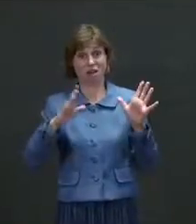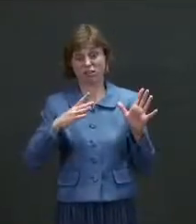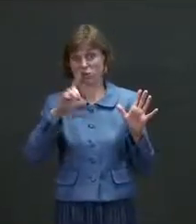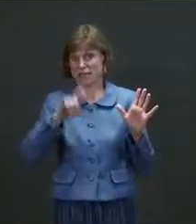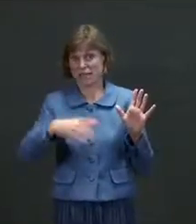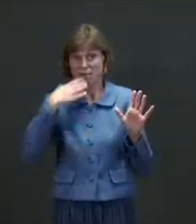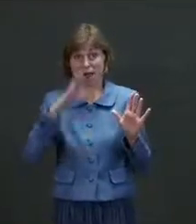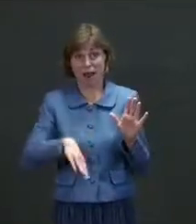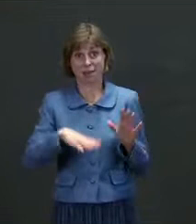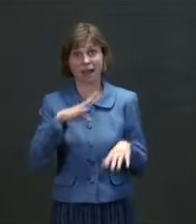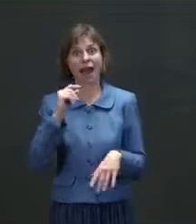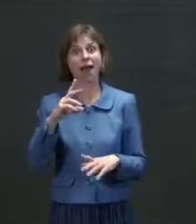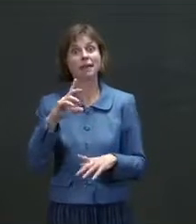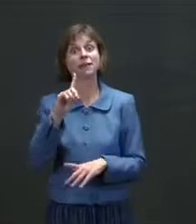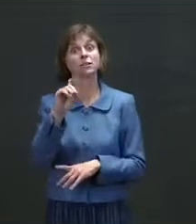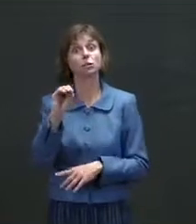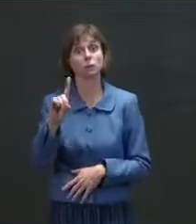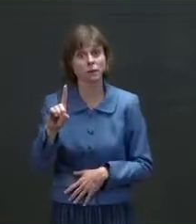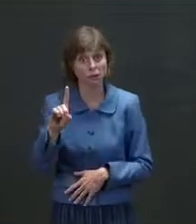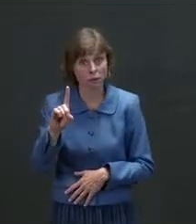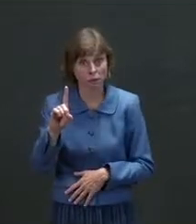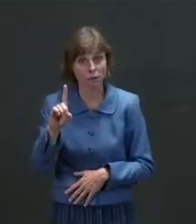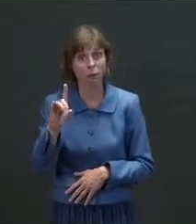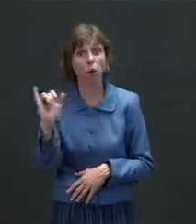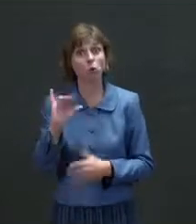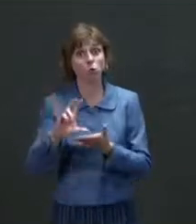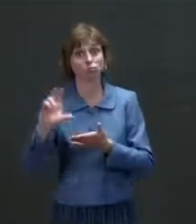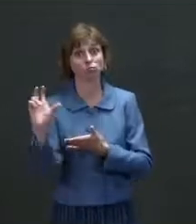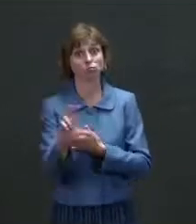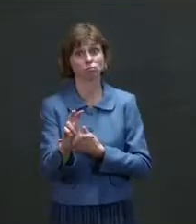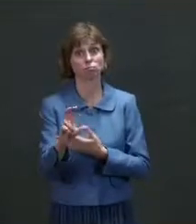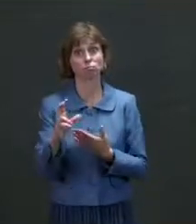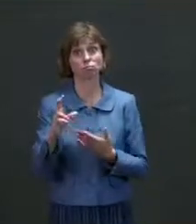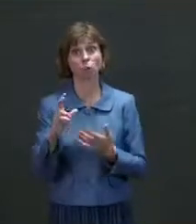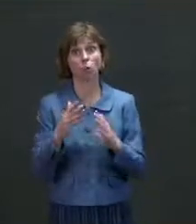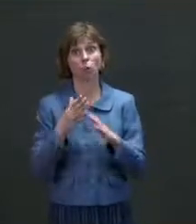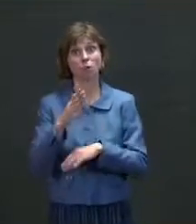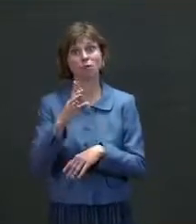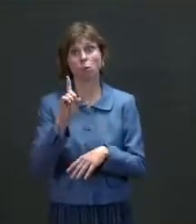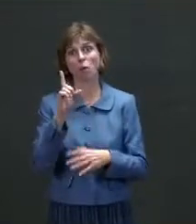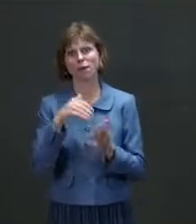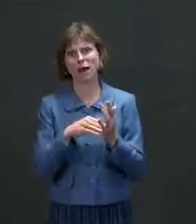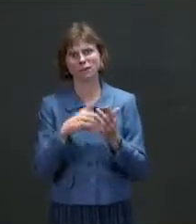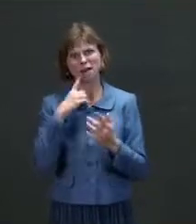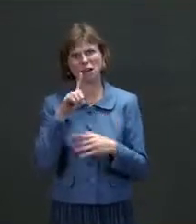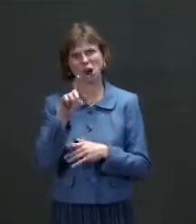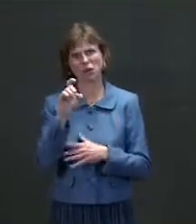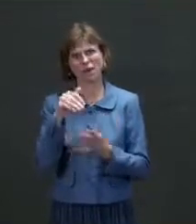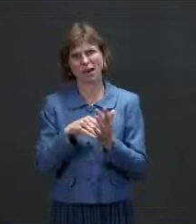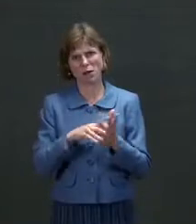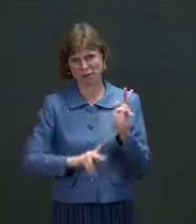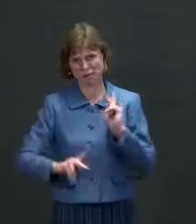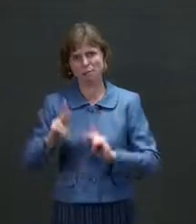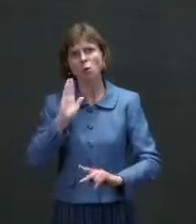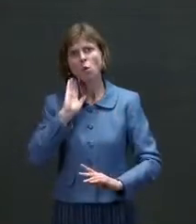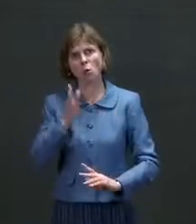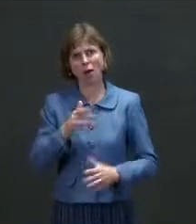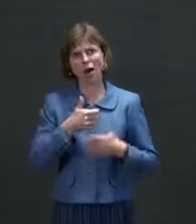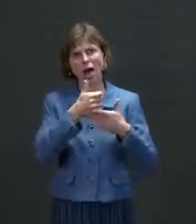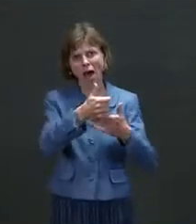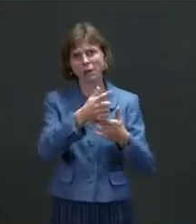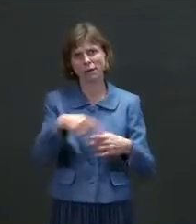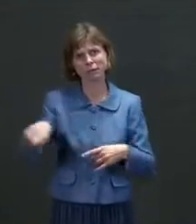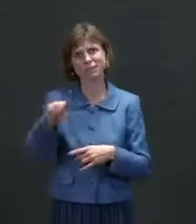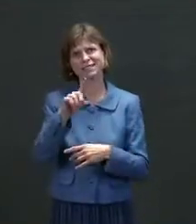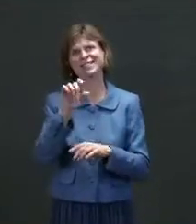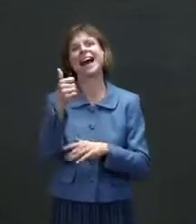that, the Defense Department has allocated over 1,000. They're going to go up to 100,000 people who are going to be helping along, 10,000